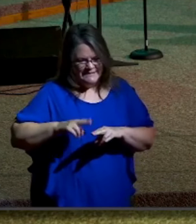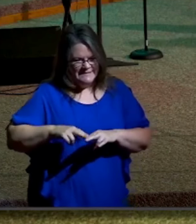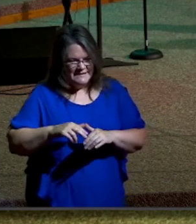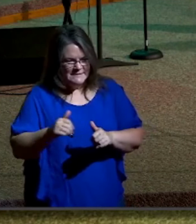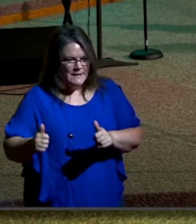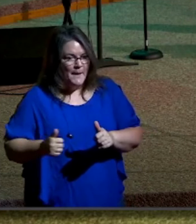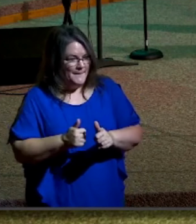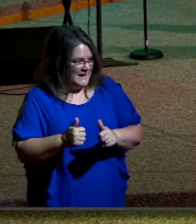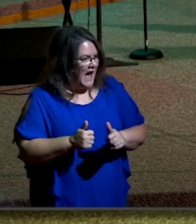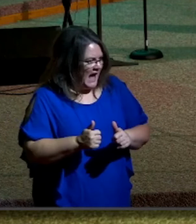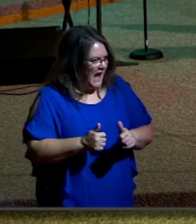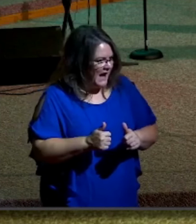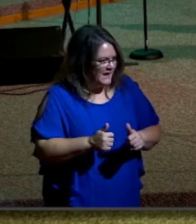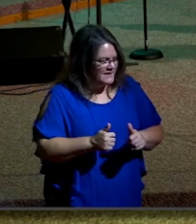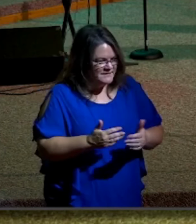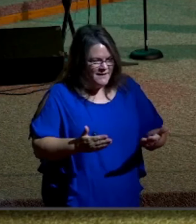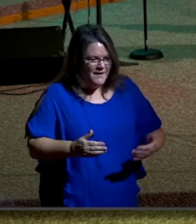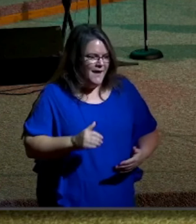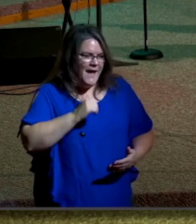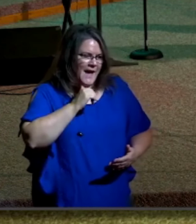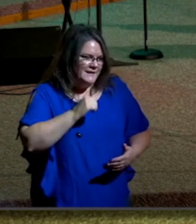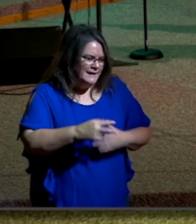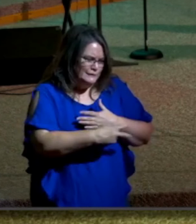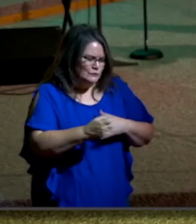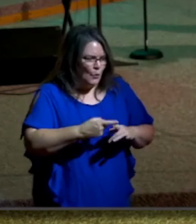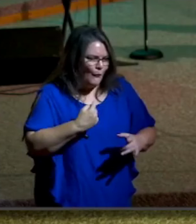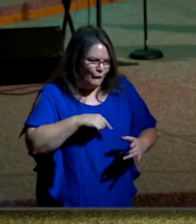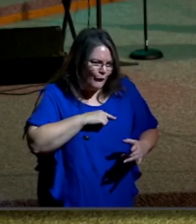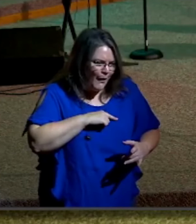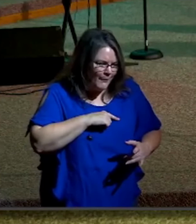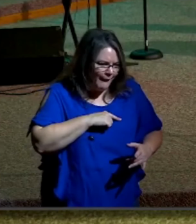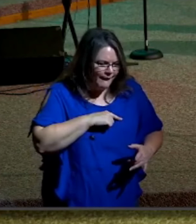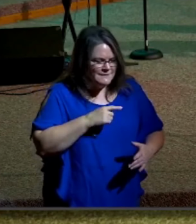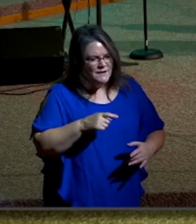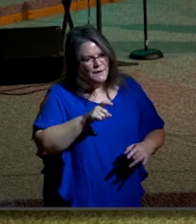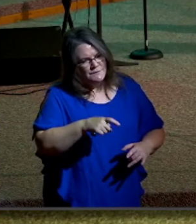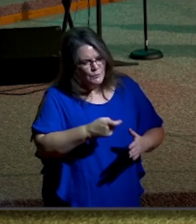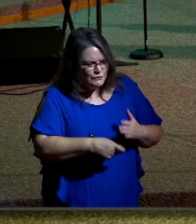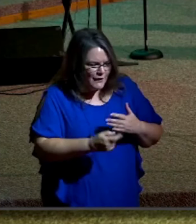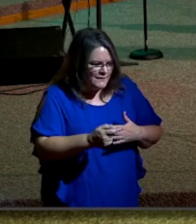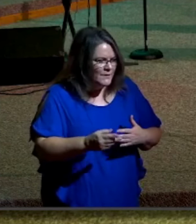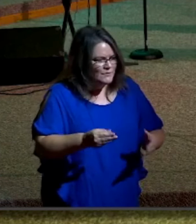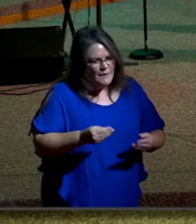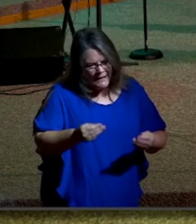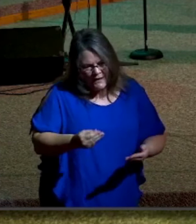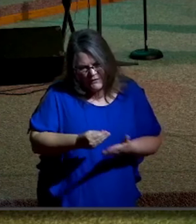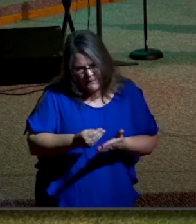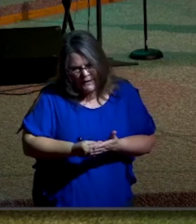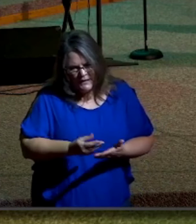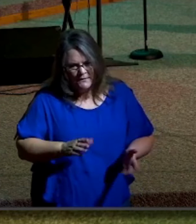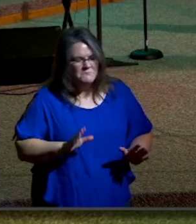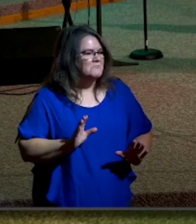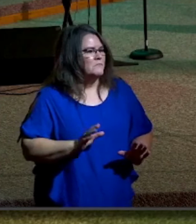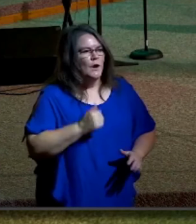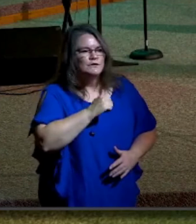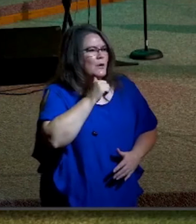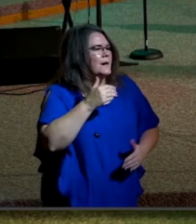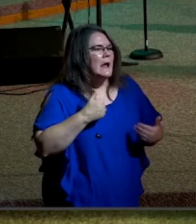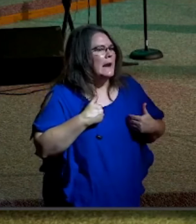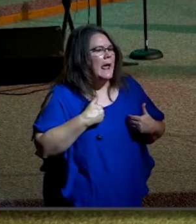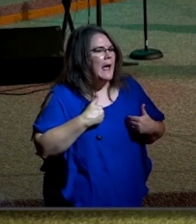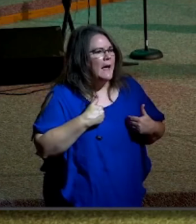he basically just shorted us change. So it was supposed to cost a little bit. I gave him some money, and he was, oh, sorry, I don't have any change. Don't